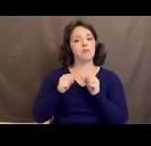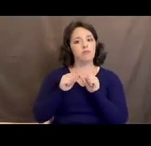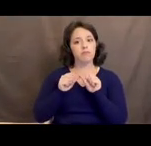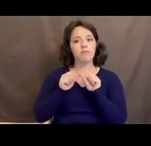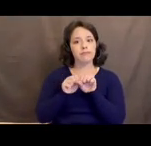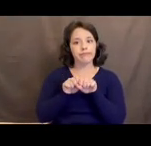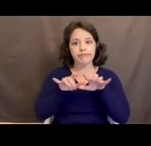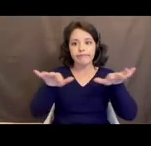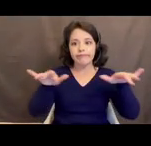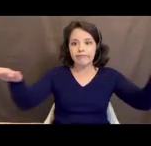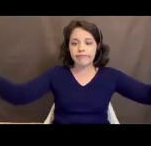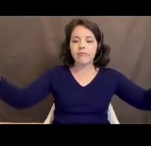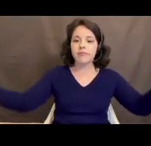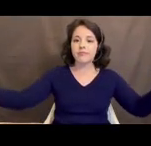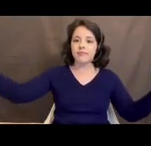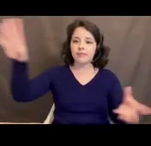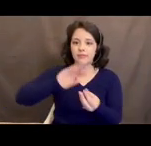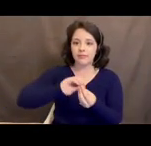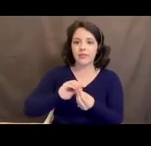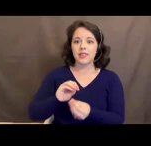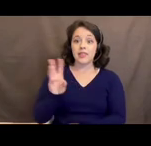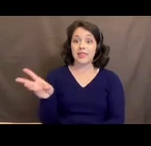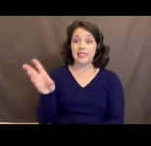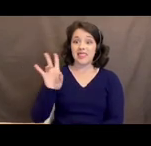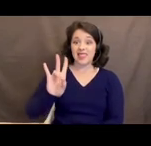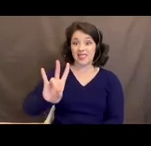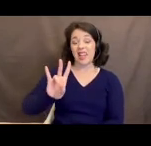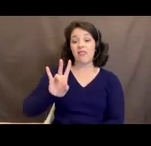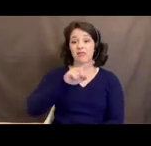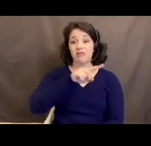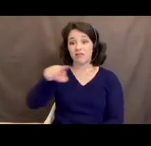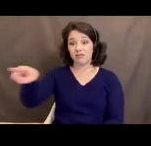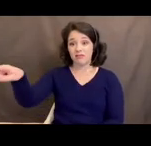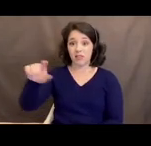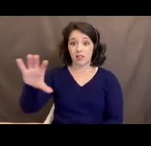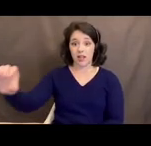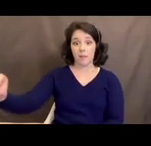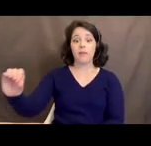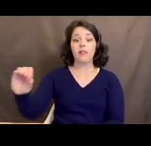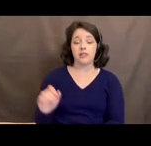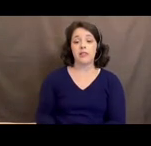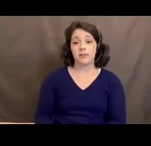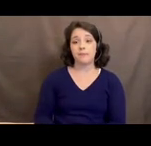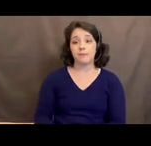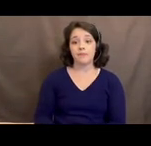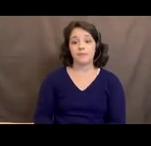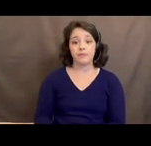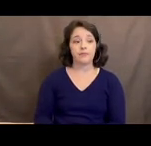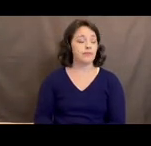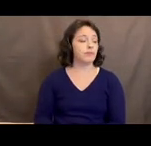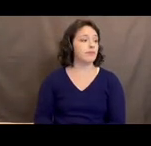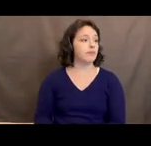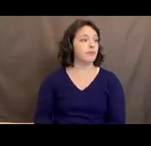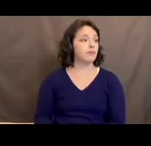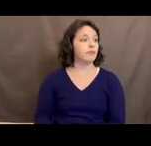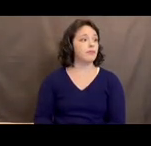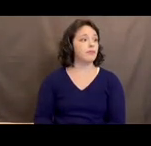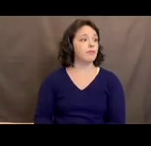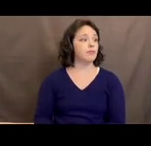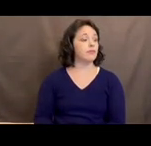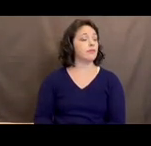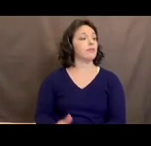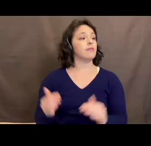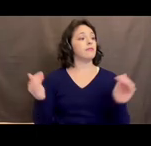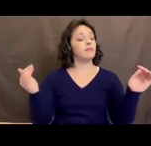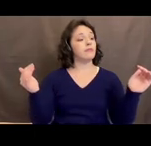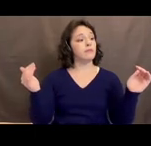with 67 entities and managing over 2,700 accounts. So we're going to